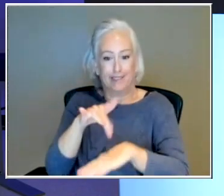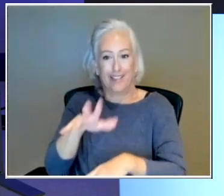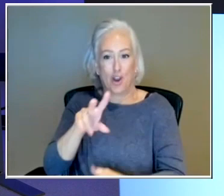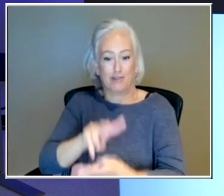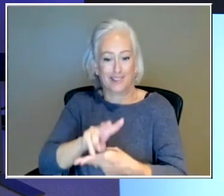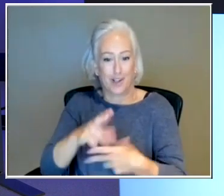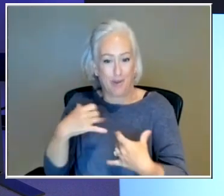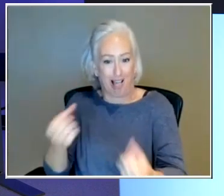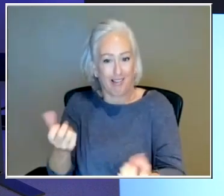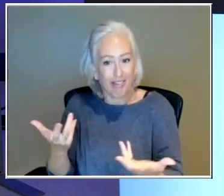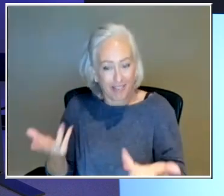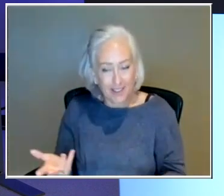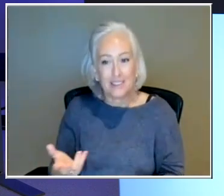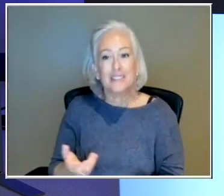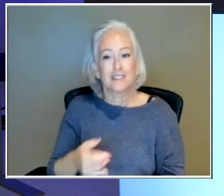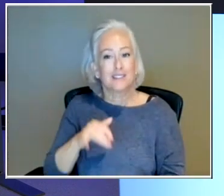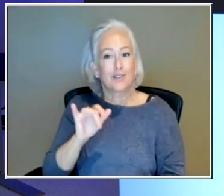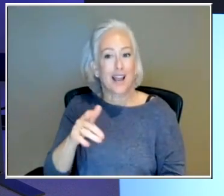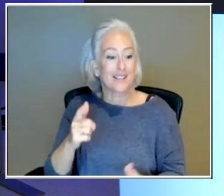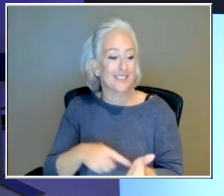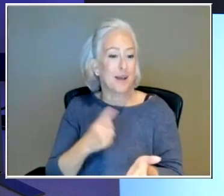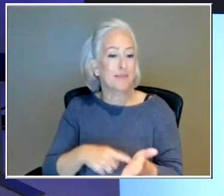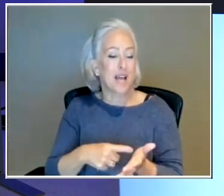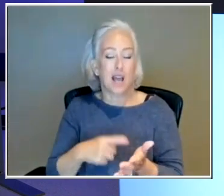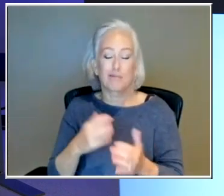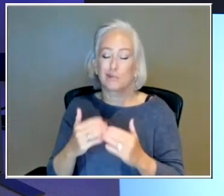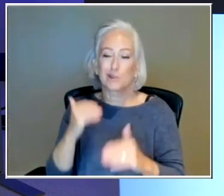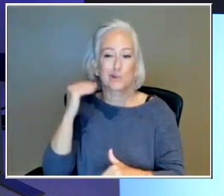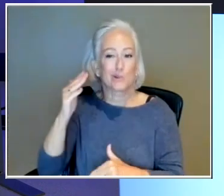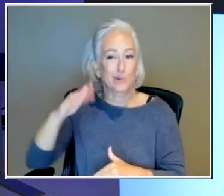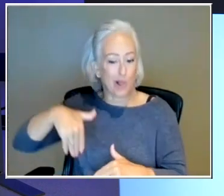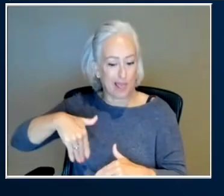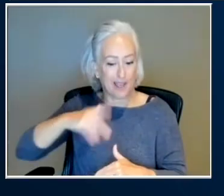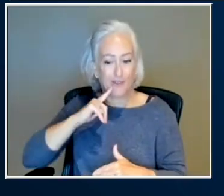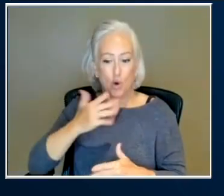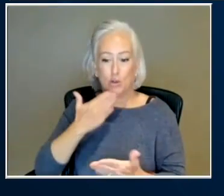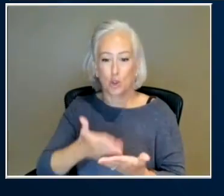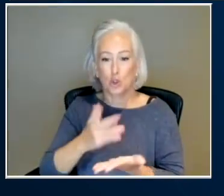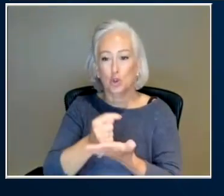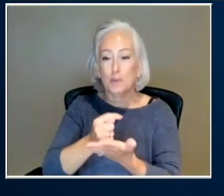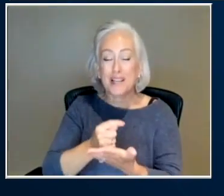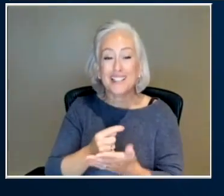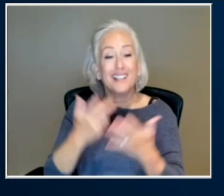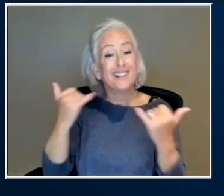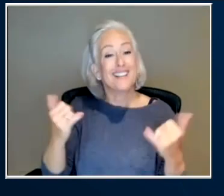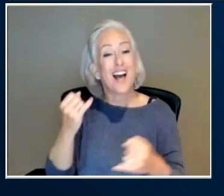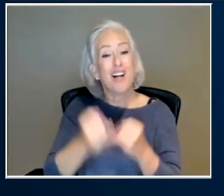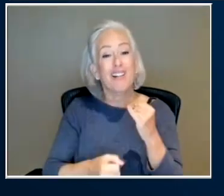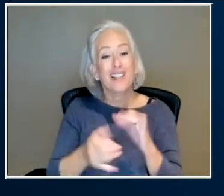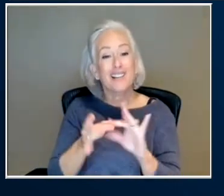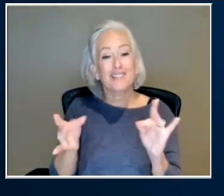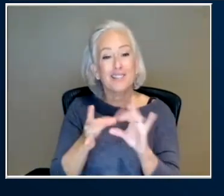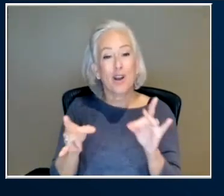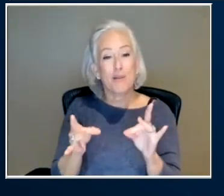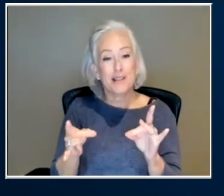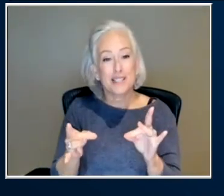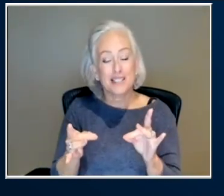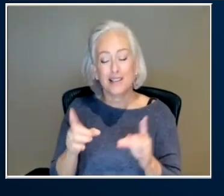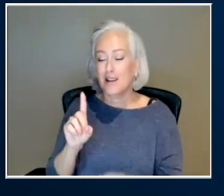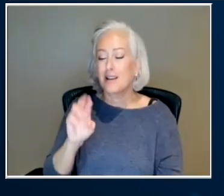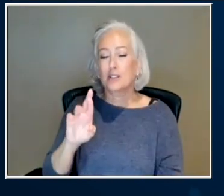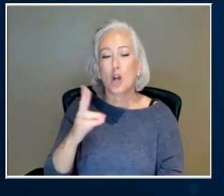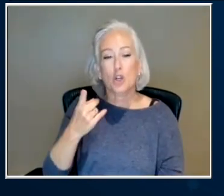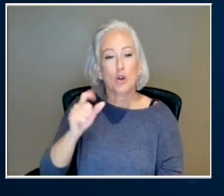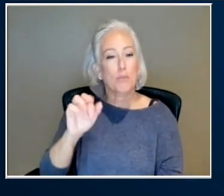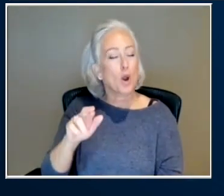it, and then sometimes that's too late for really good treatments. I want to get to our takeaways today, and Dr. Parker, I'm just going to start with you. What do you